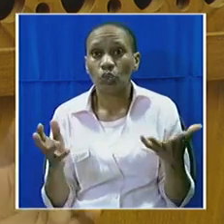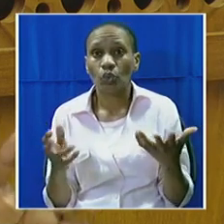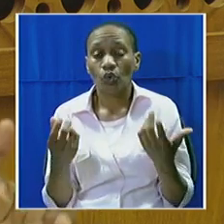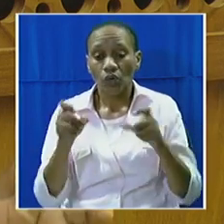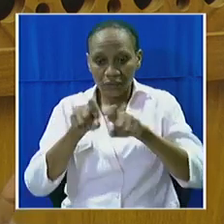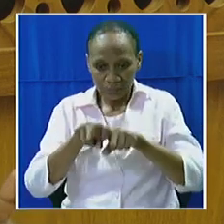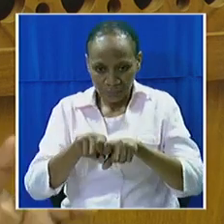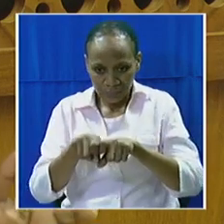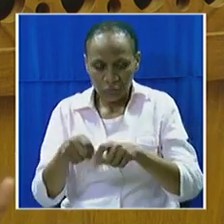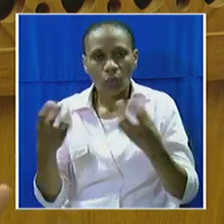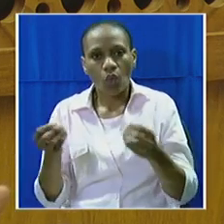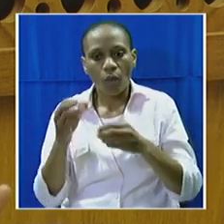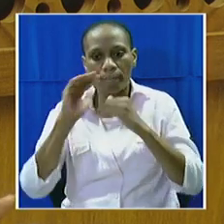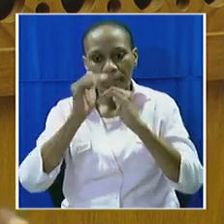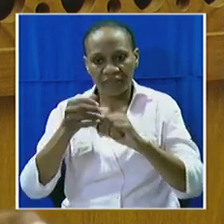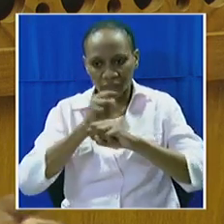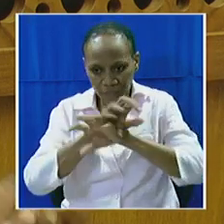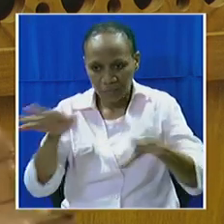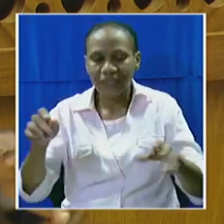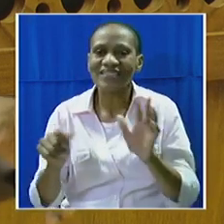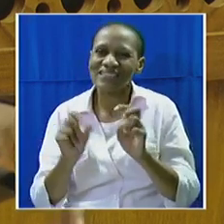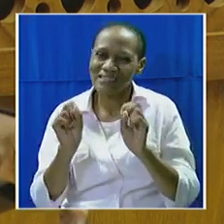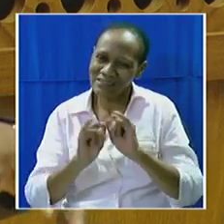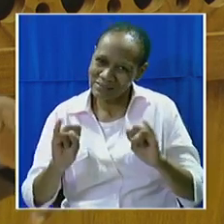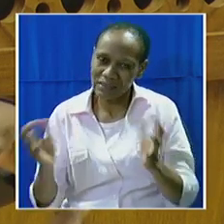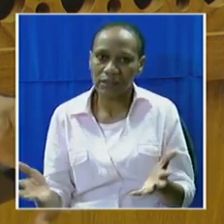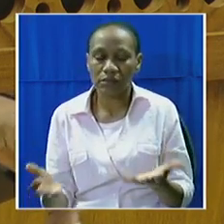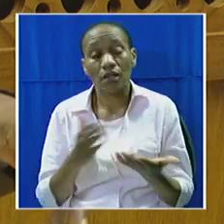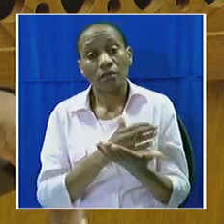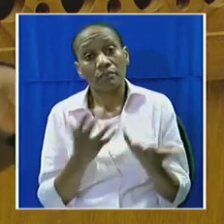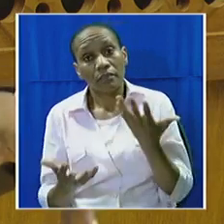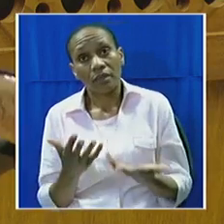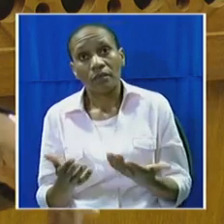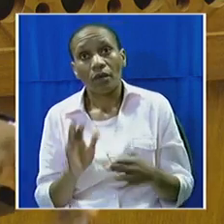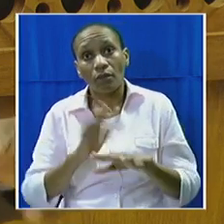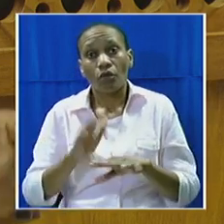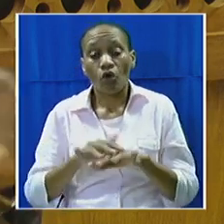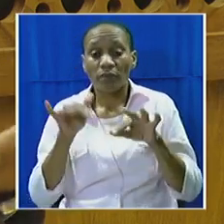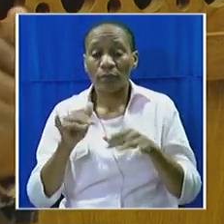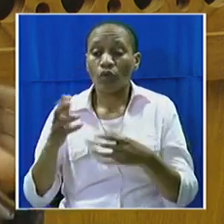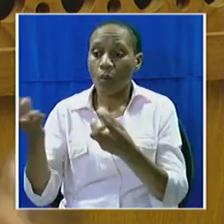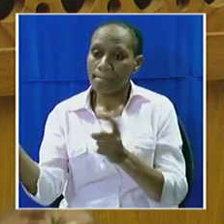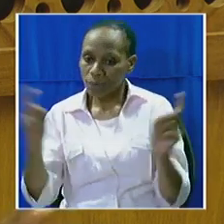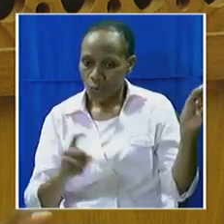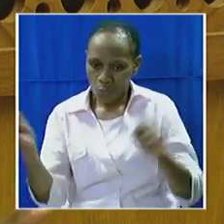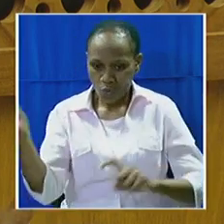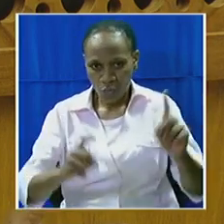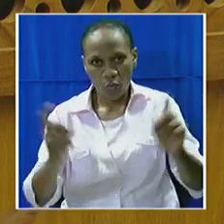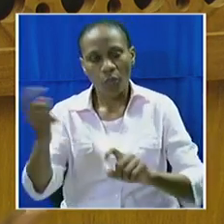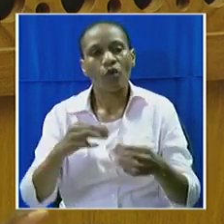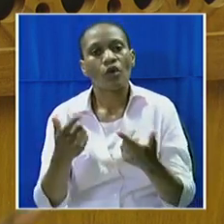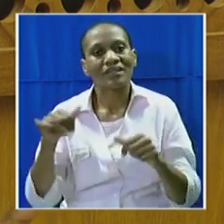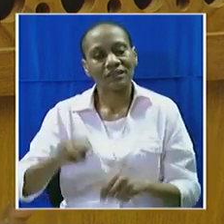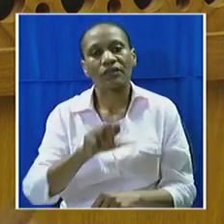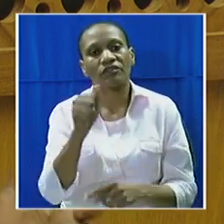and prevention of the infection is very serious. The chances are that more people are going to land in South Africa than they'll land in most of the part of,